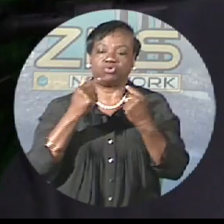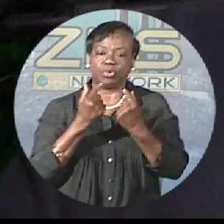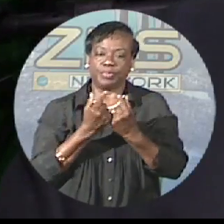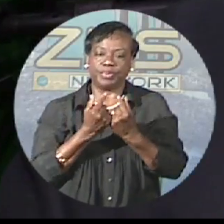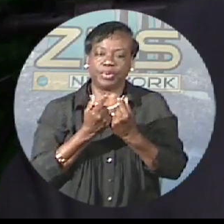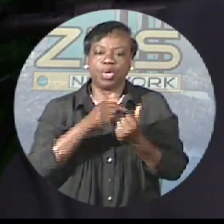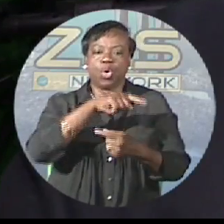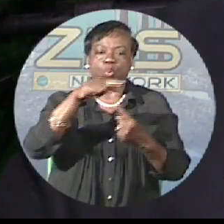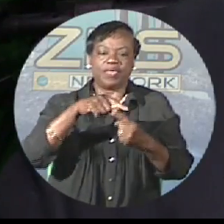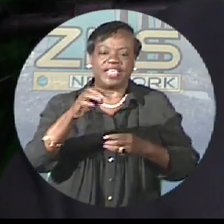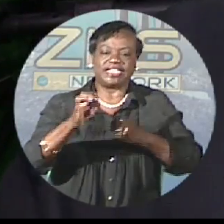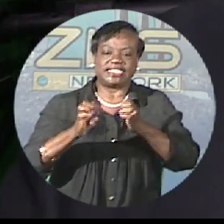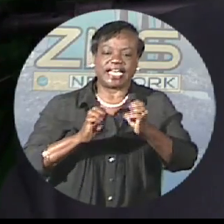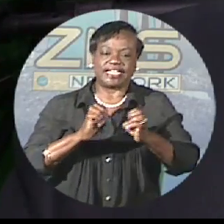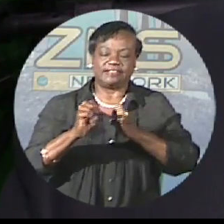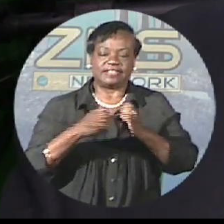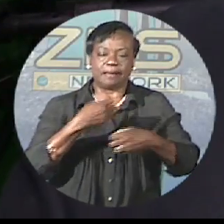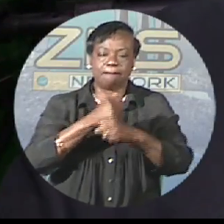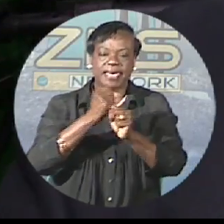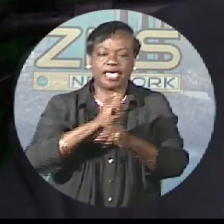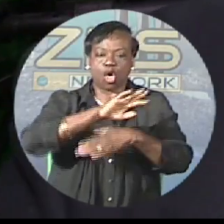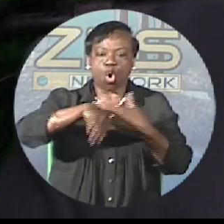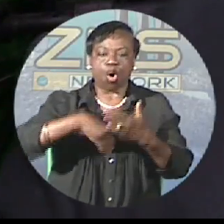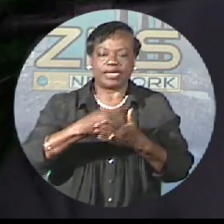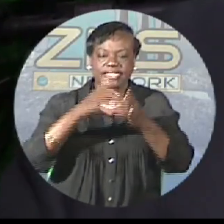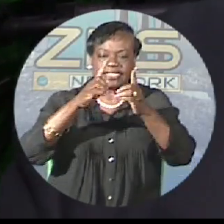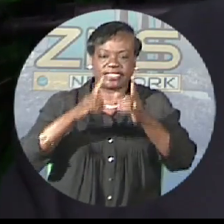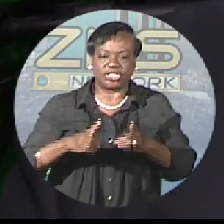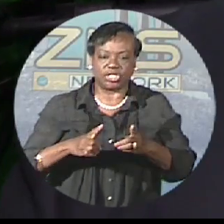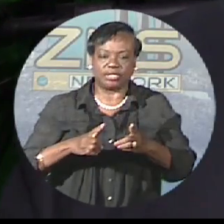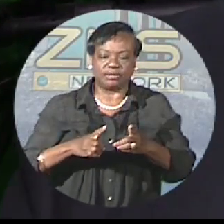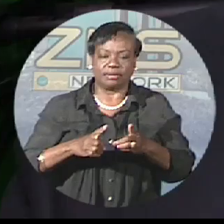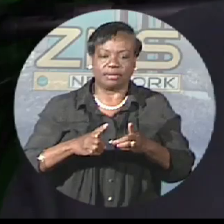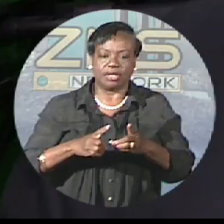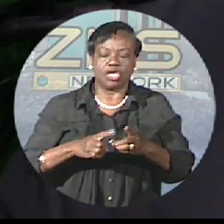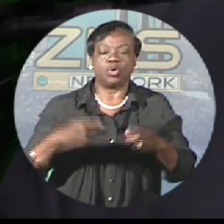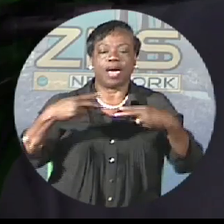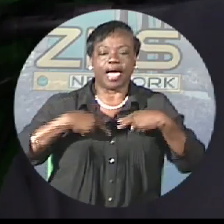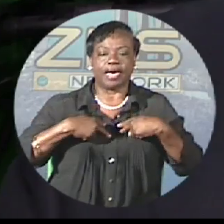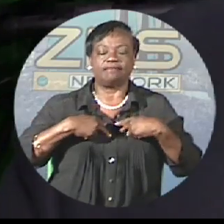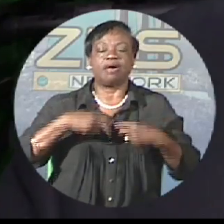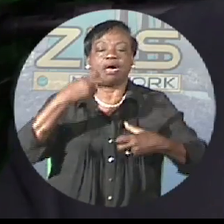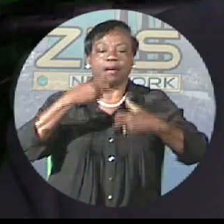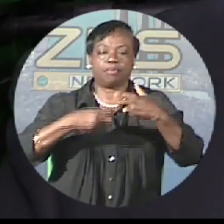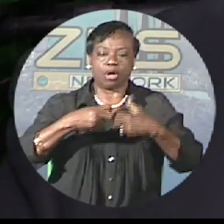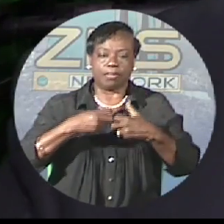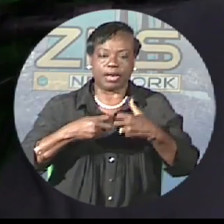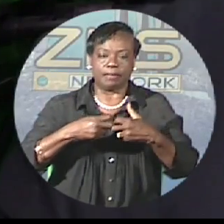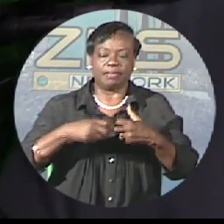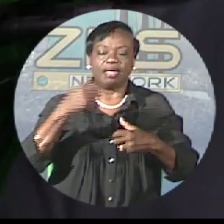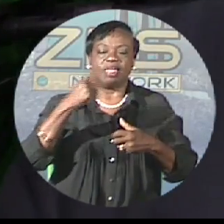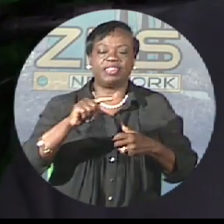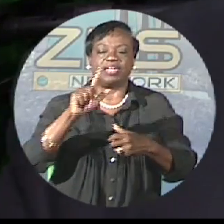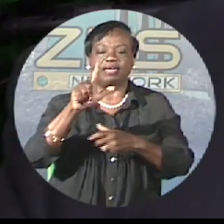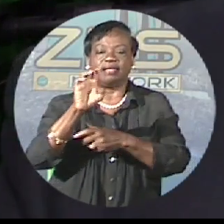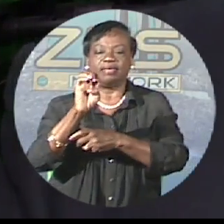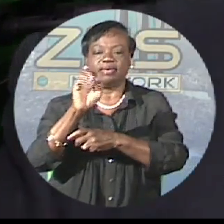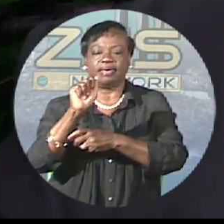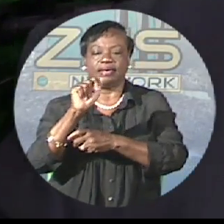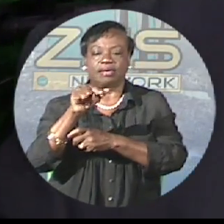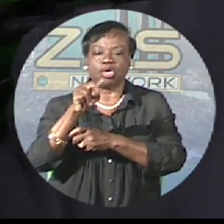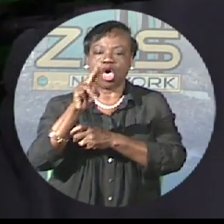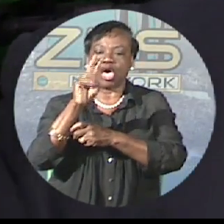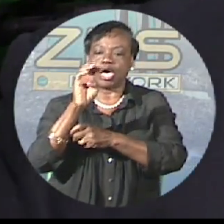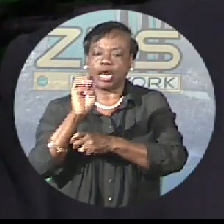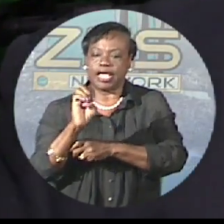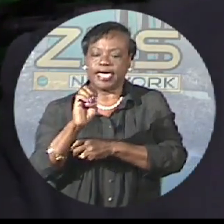all the decisions in respect on how to develop the sport, you have a problem. The league should vote, make the decision on their leadership, who they want to lead